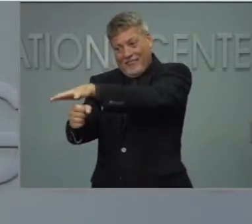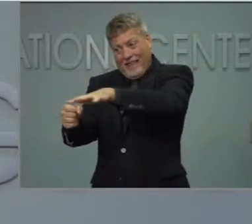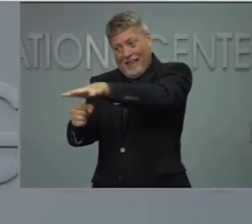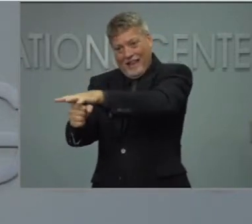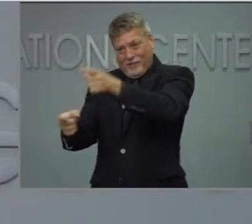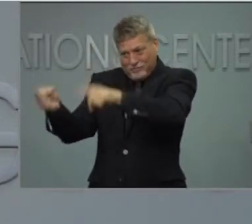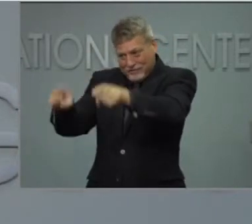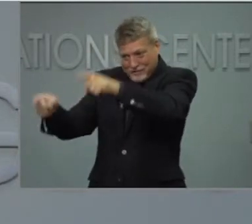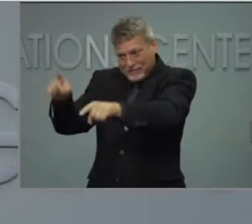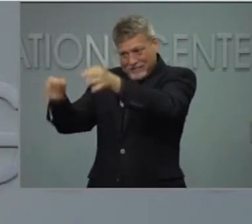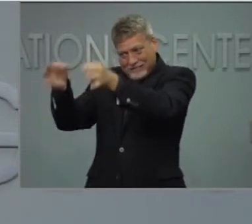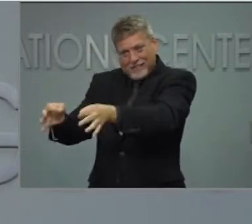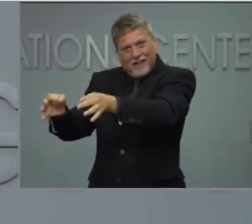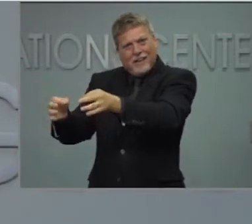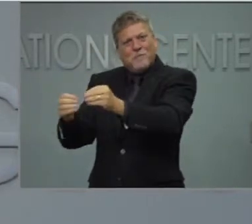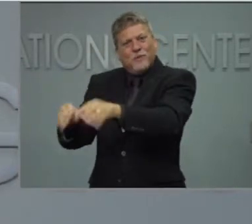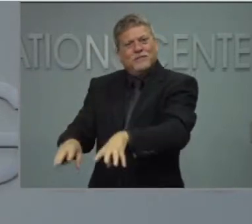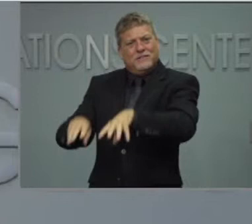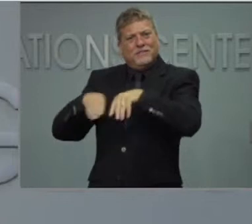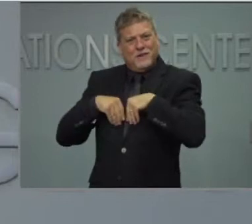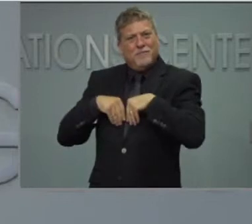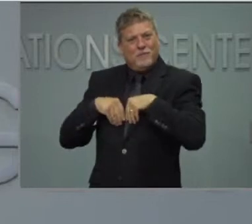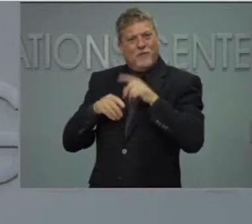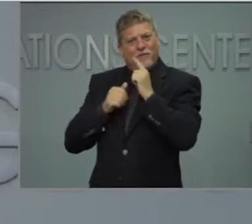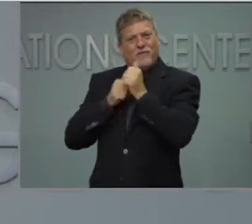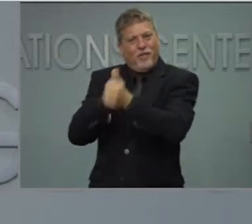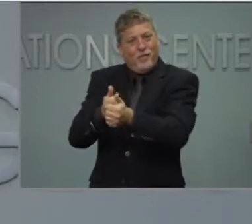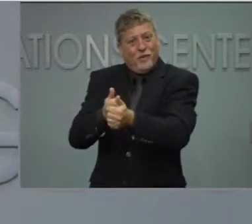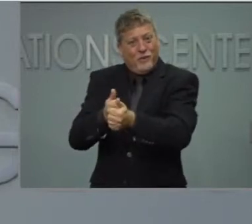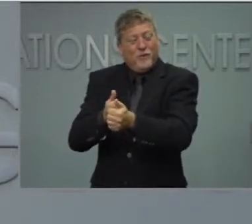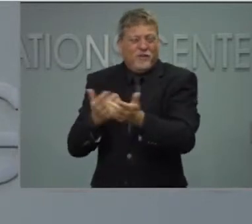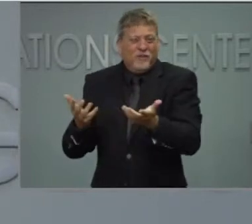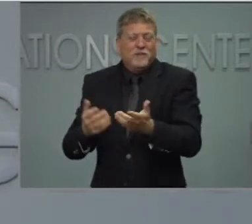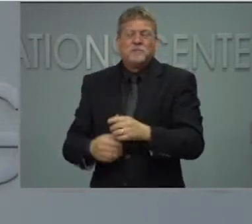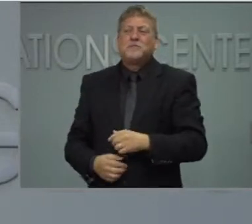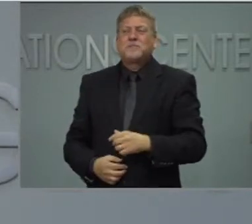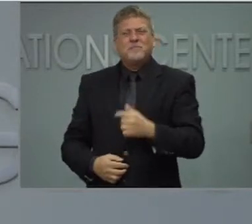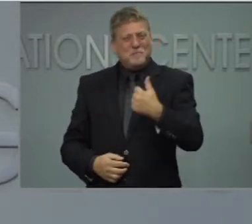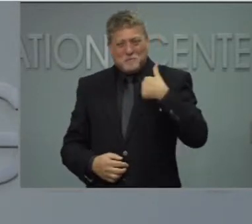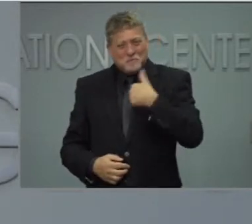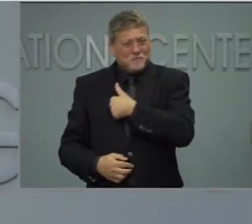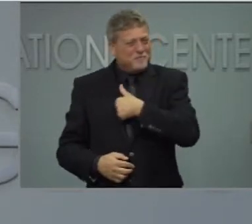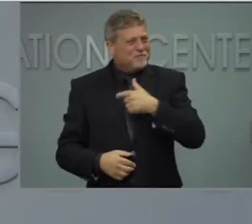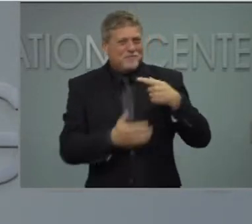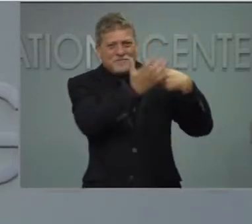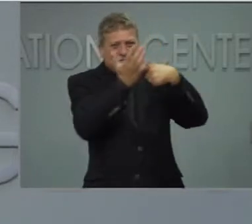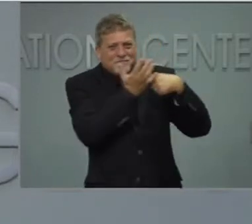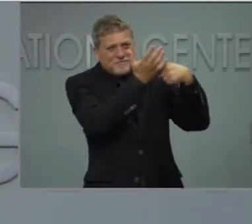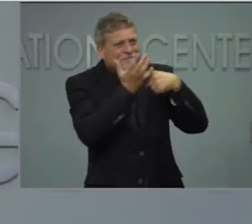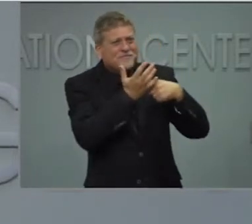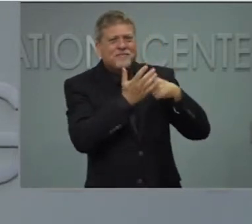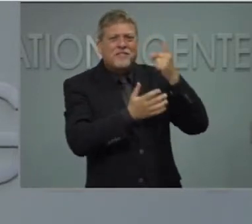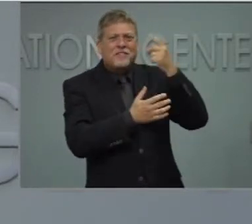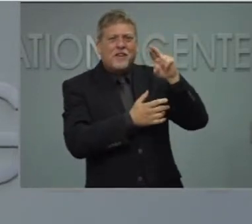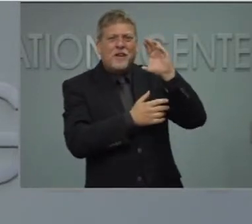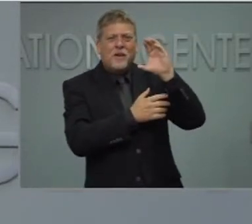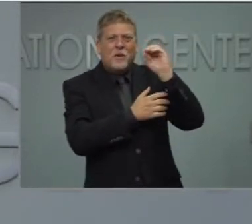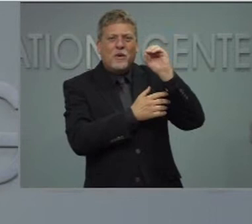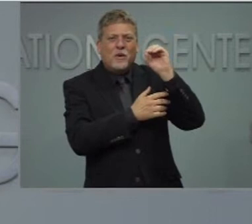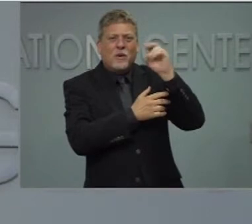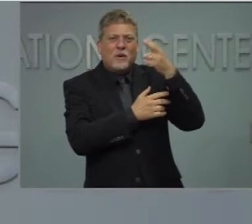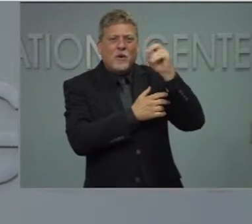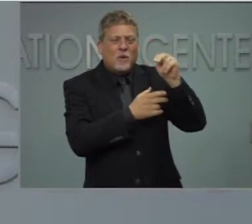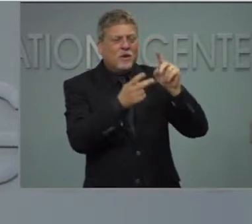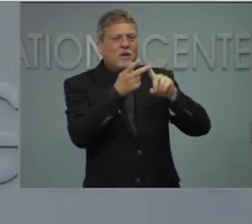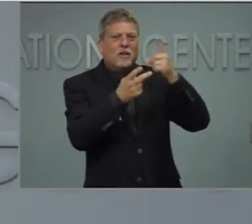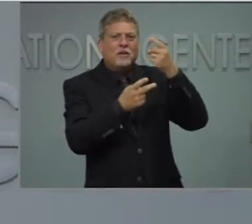we have. And I know that Dr. Cohen, Dr. Tilson, a lot of our medical providers have been on the phone